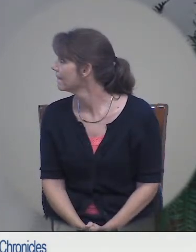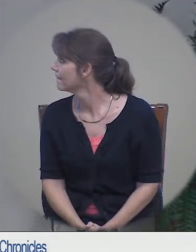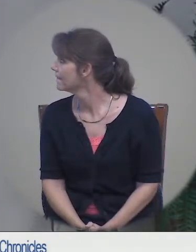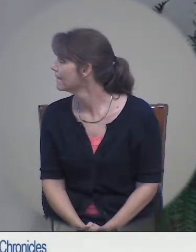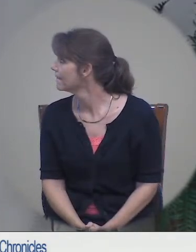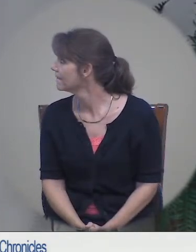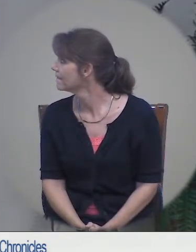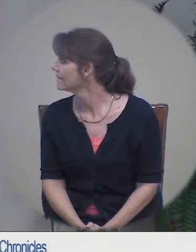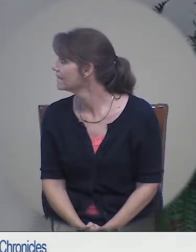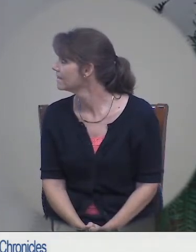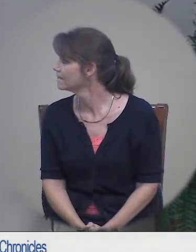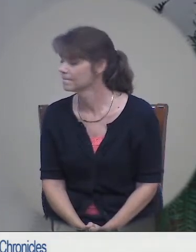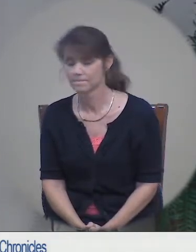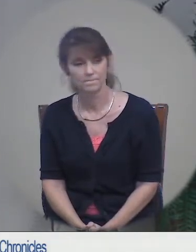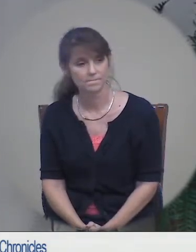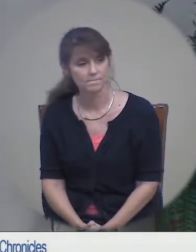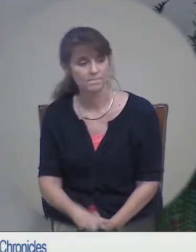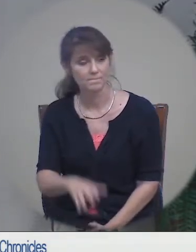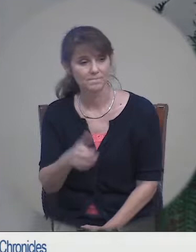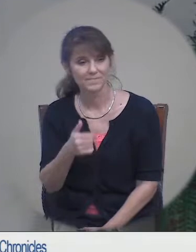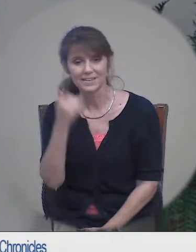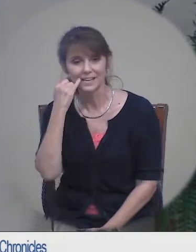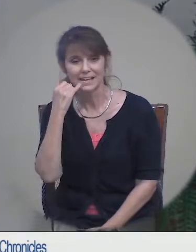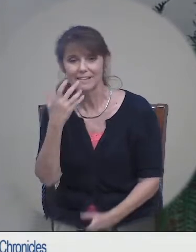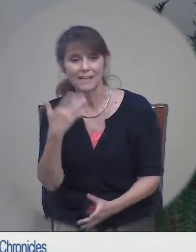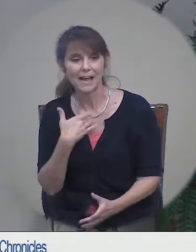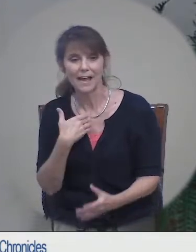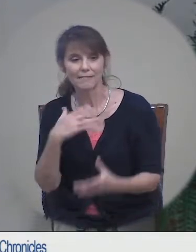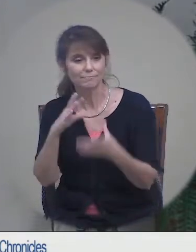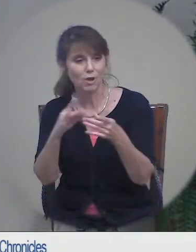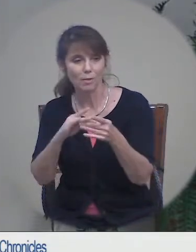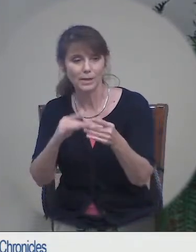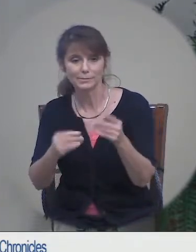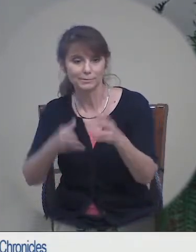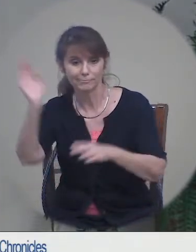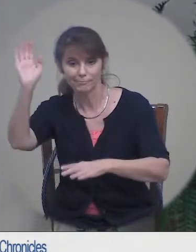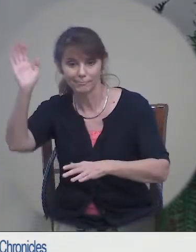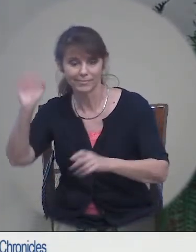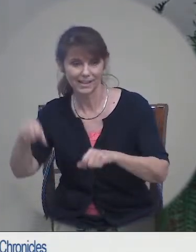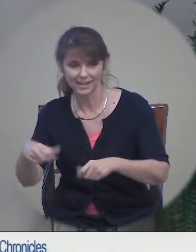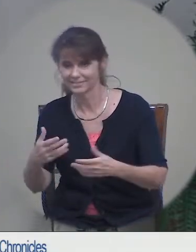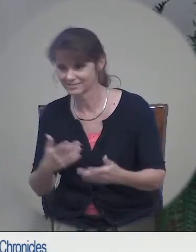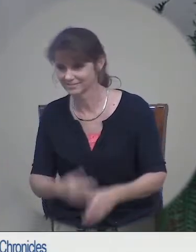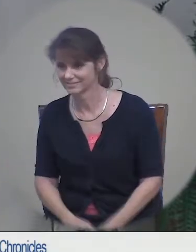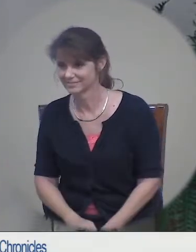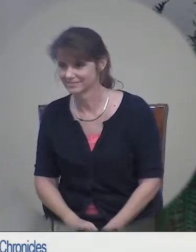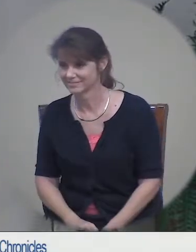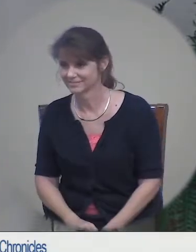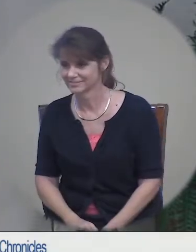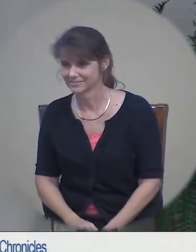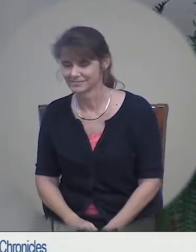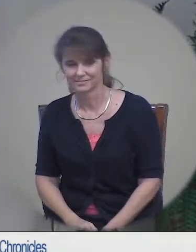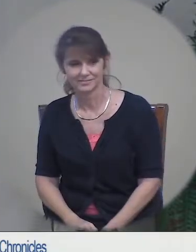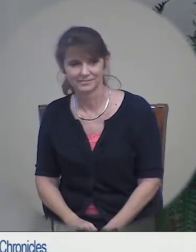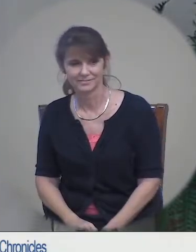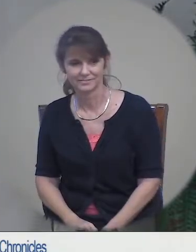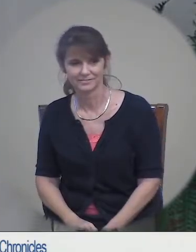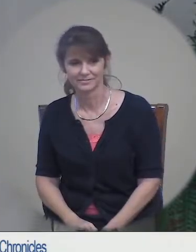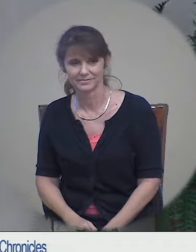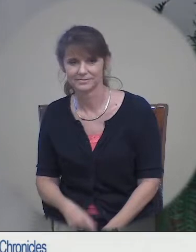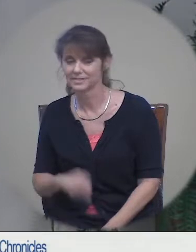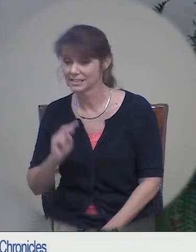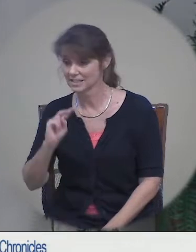Now, I'm going to keep going. Anybody got anything, just wave your hands. Go. So, the second thing is struck